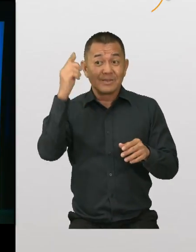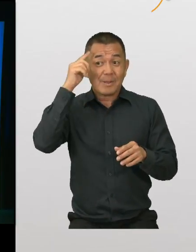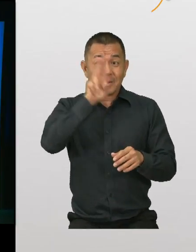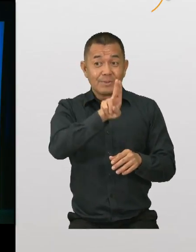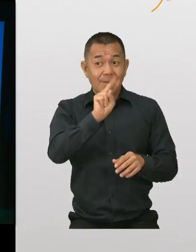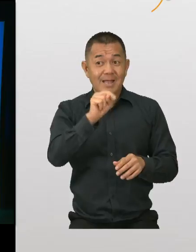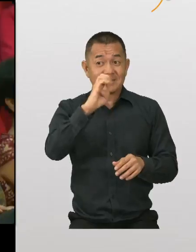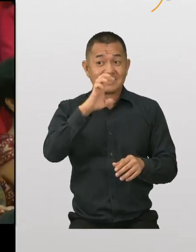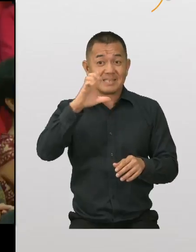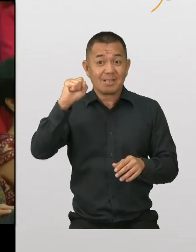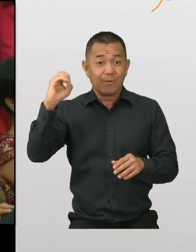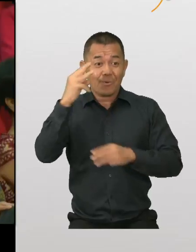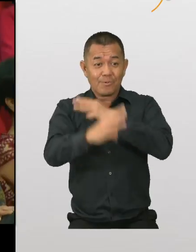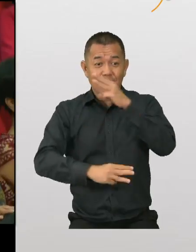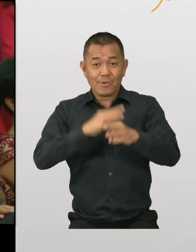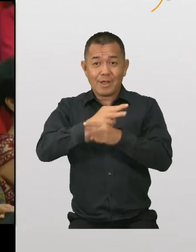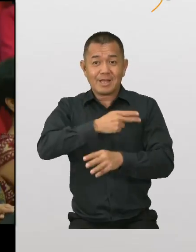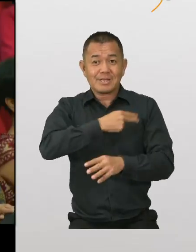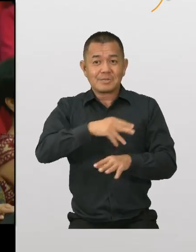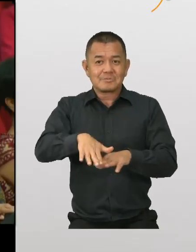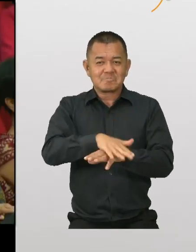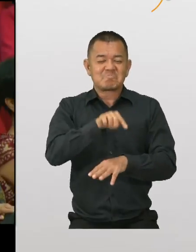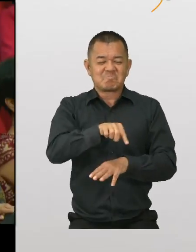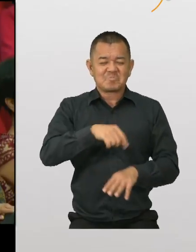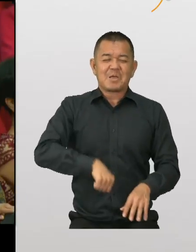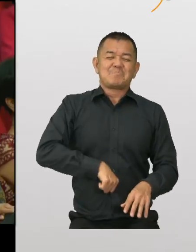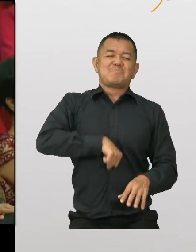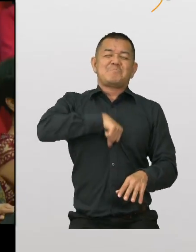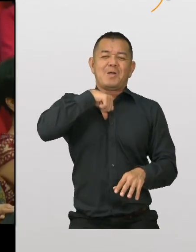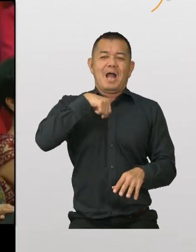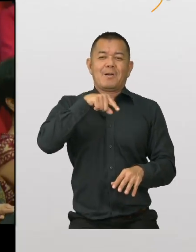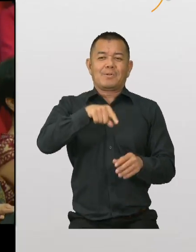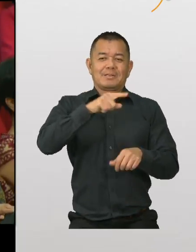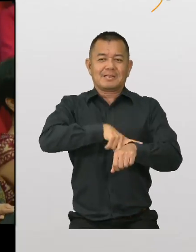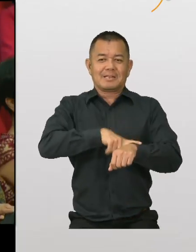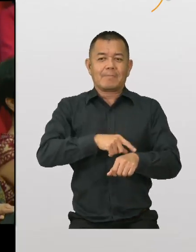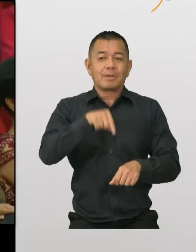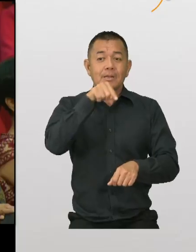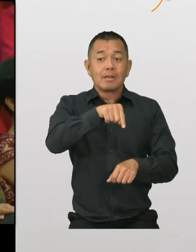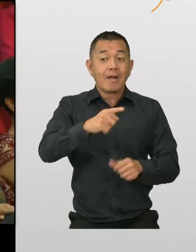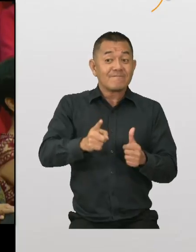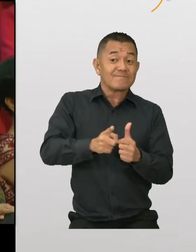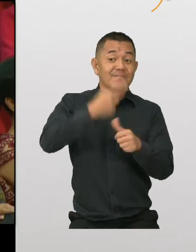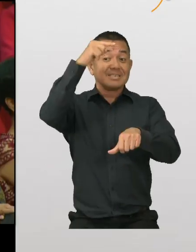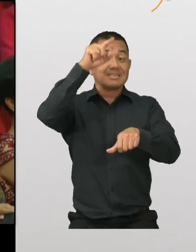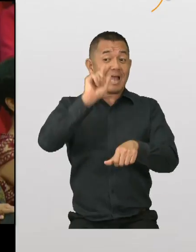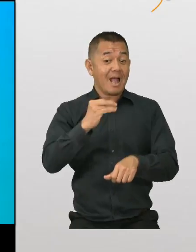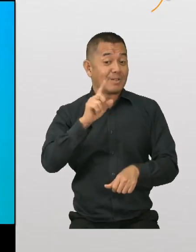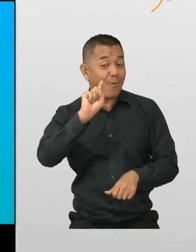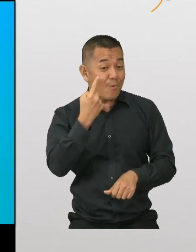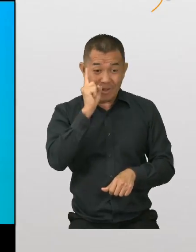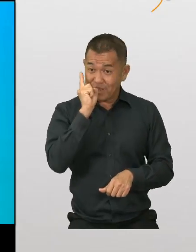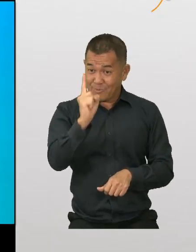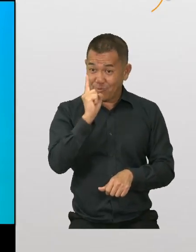This was a proud moment for Singaporeans because this is the first time and also the only UNESCO World Heritage